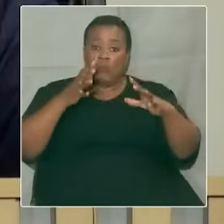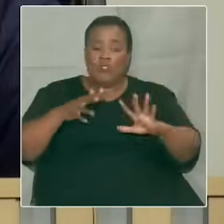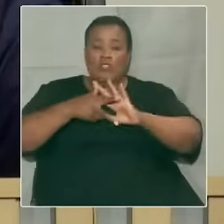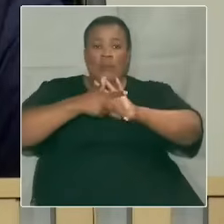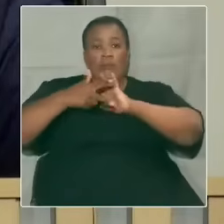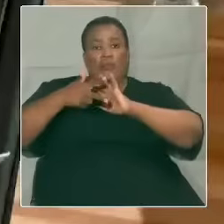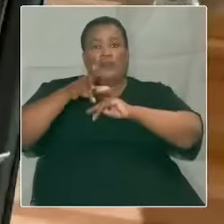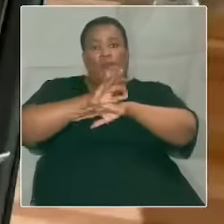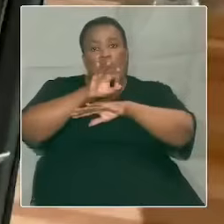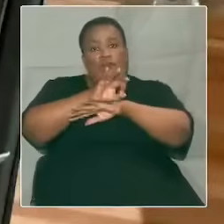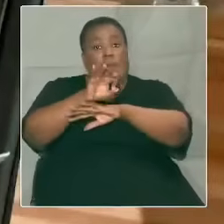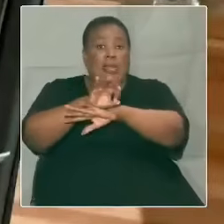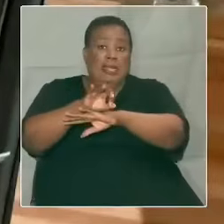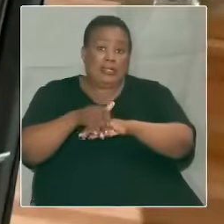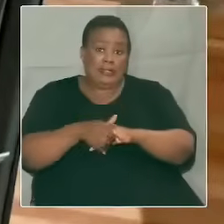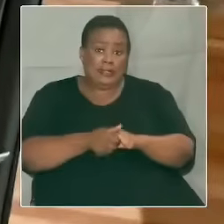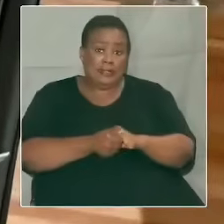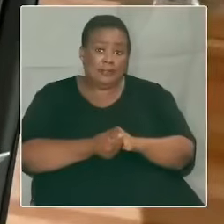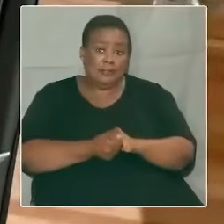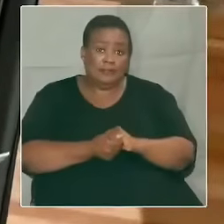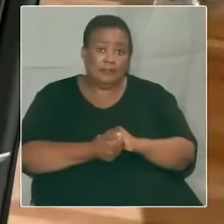strategy.